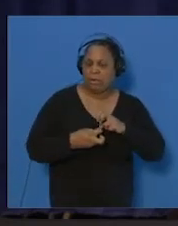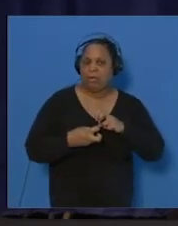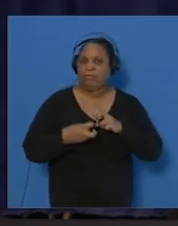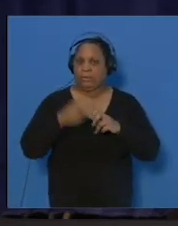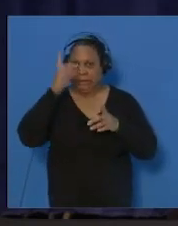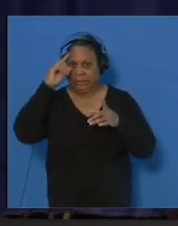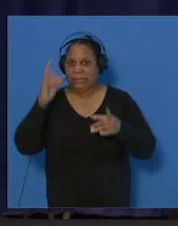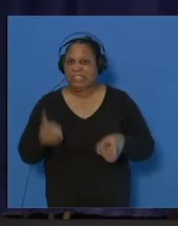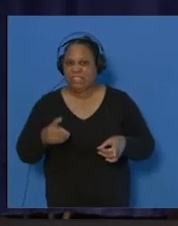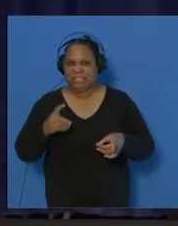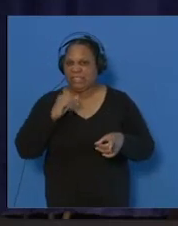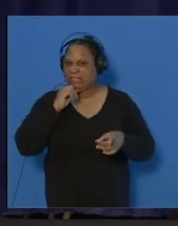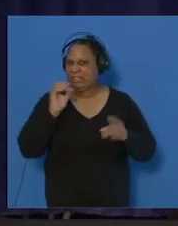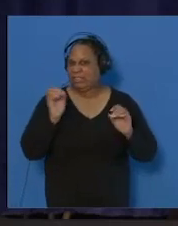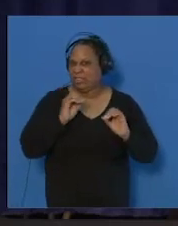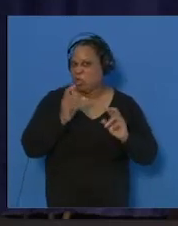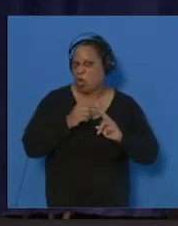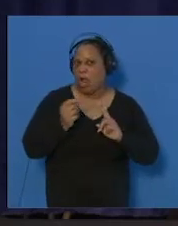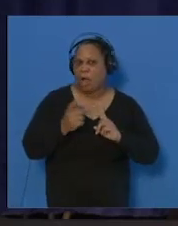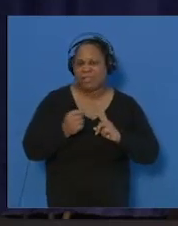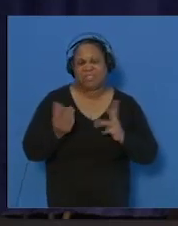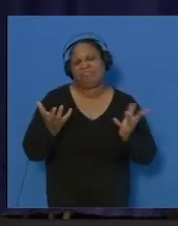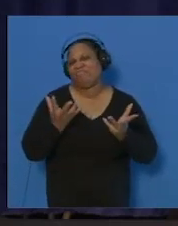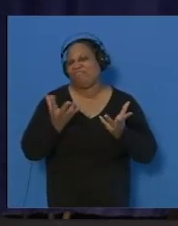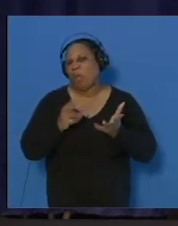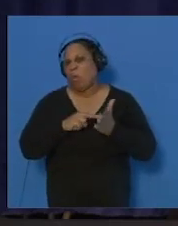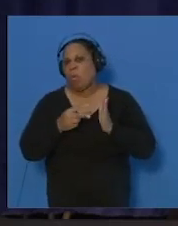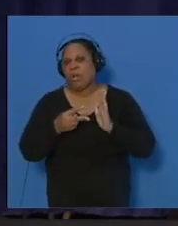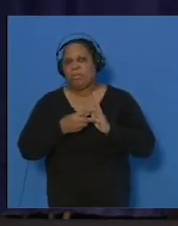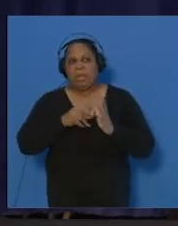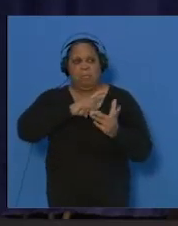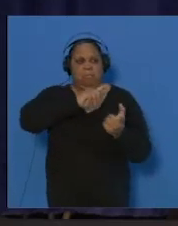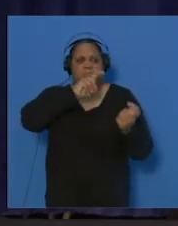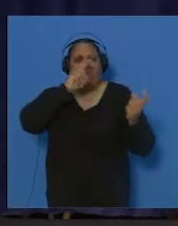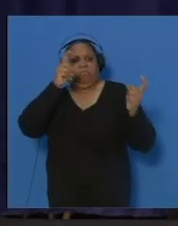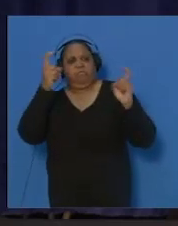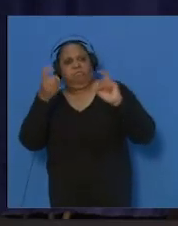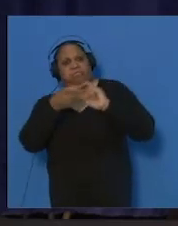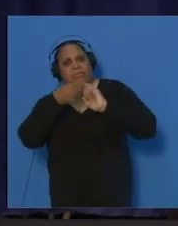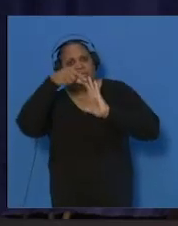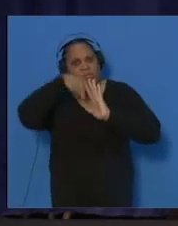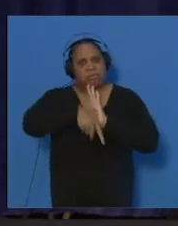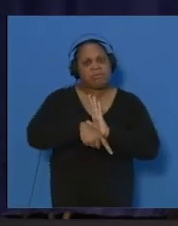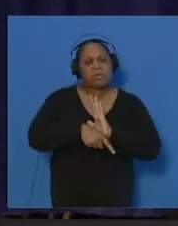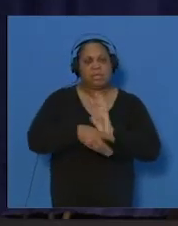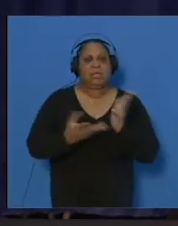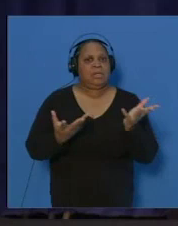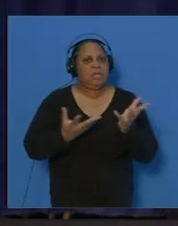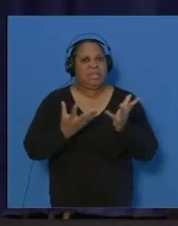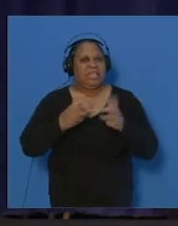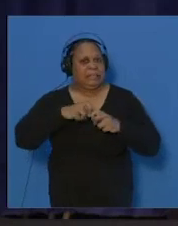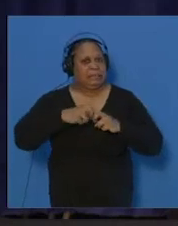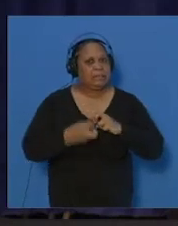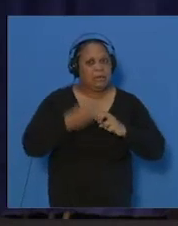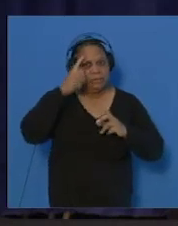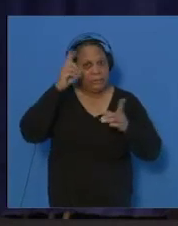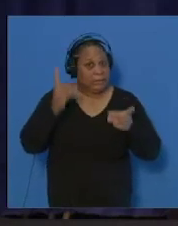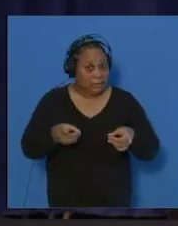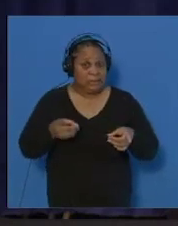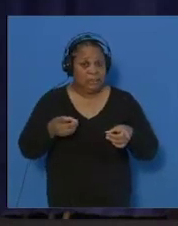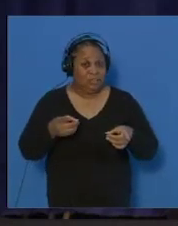option. Could you explain what you meant by profound shift and which tough decisions you are referring